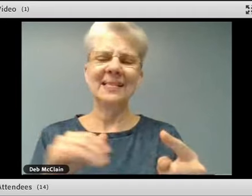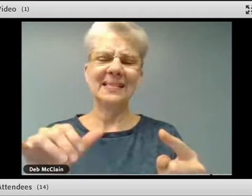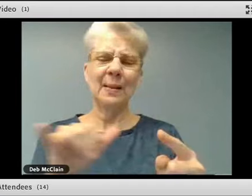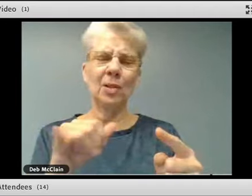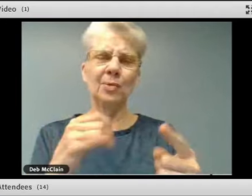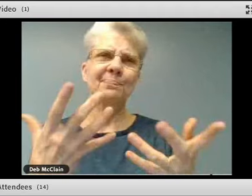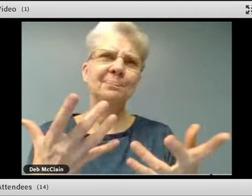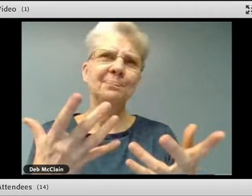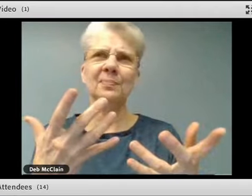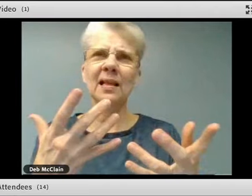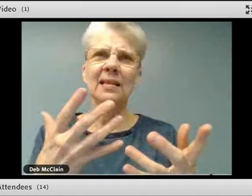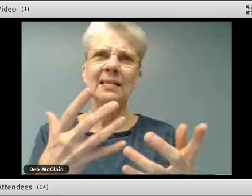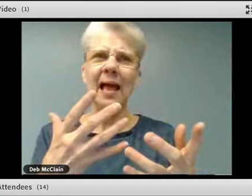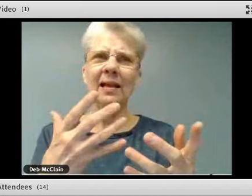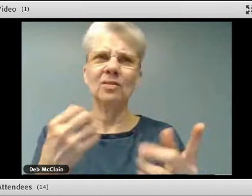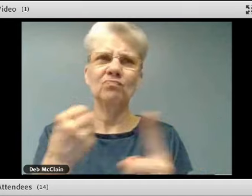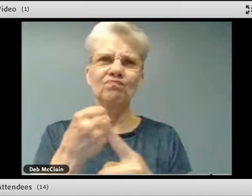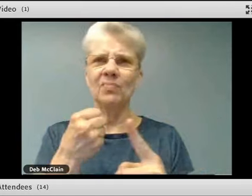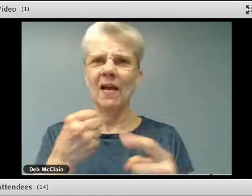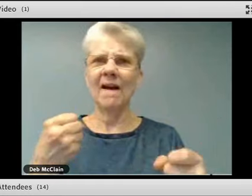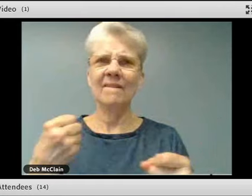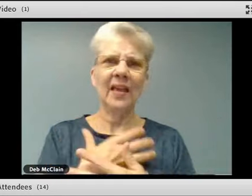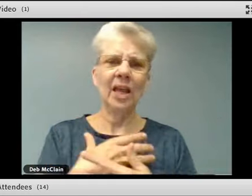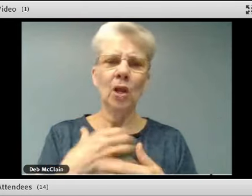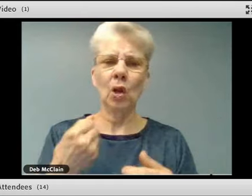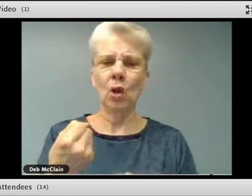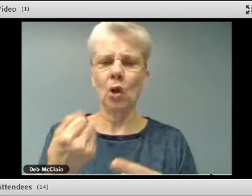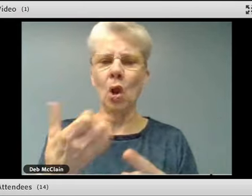of fear and